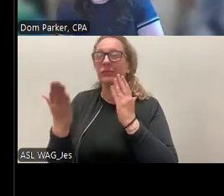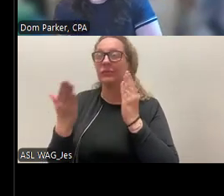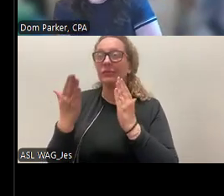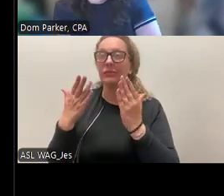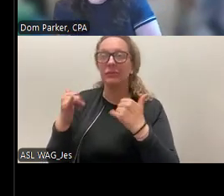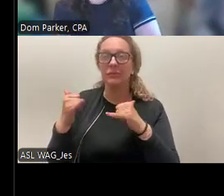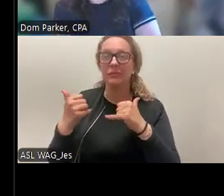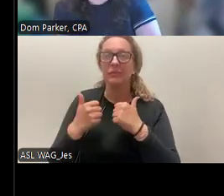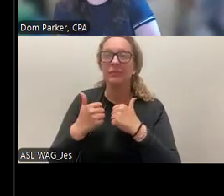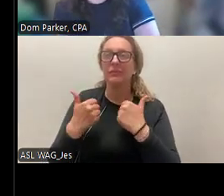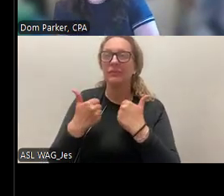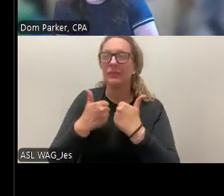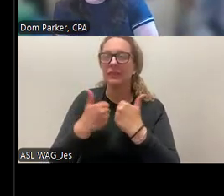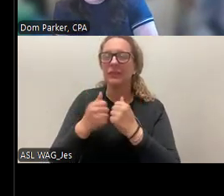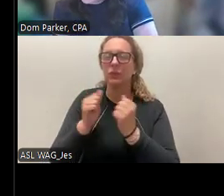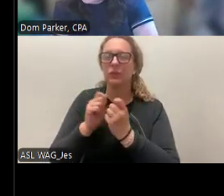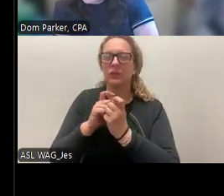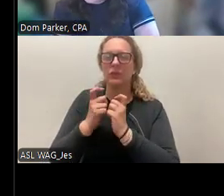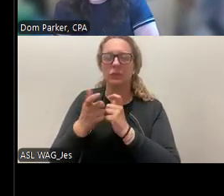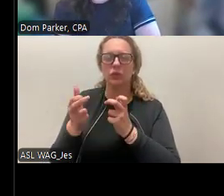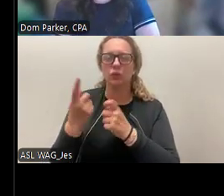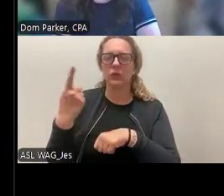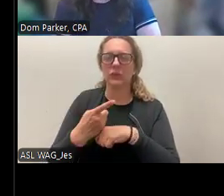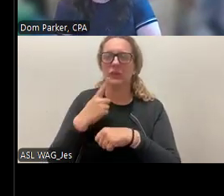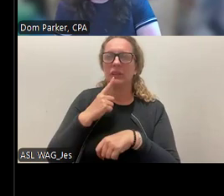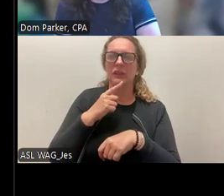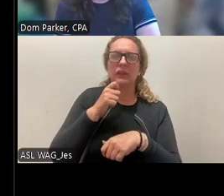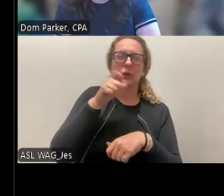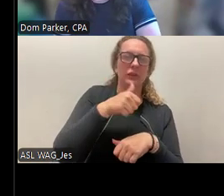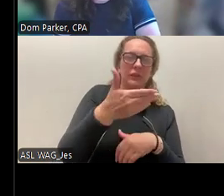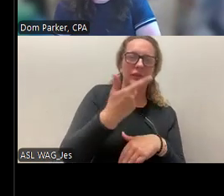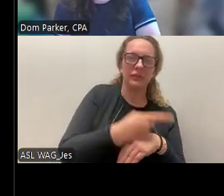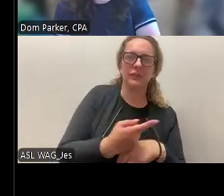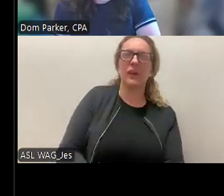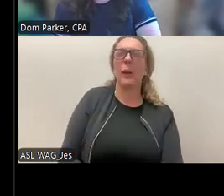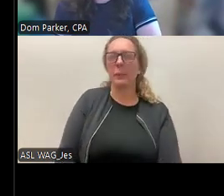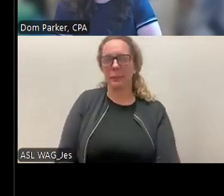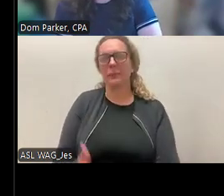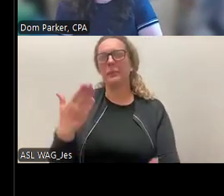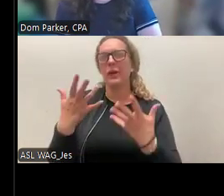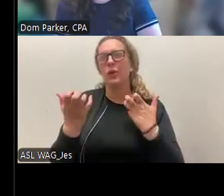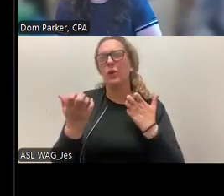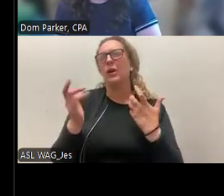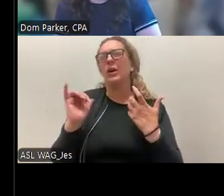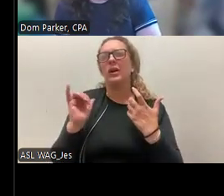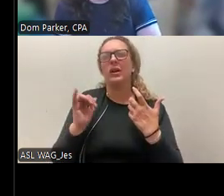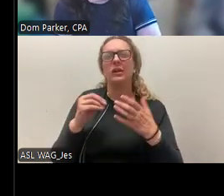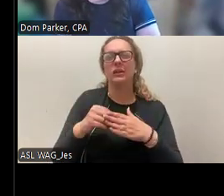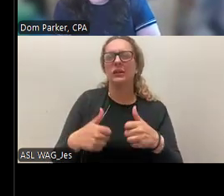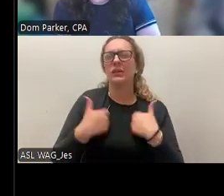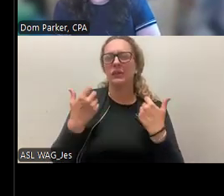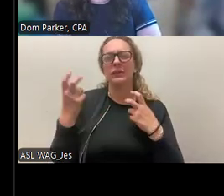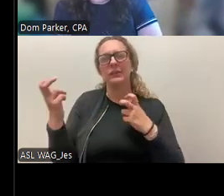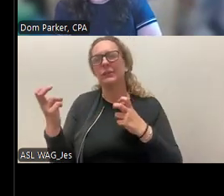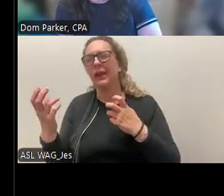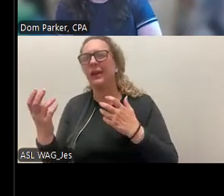play a game with an adaptive controller one day and then might not need it the next day. You might want enlarged subtitles one day, you